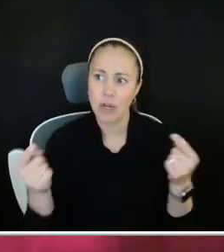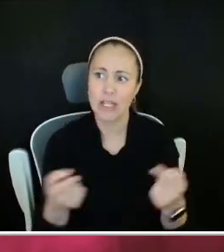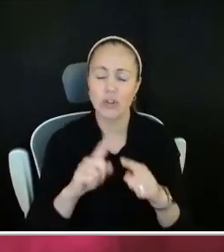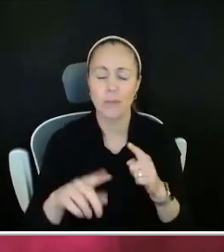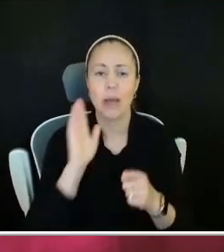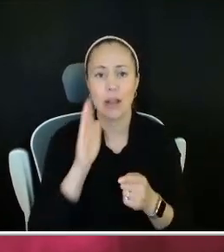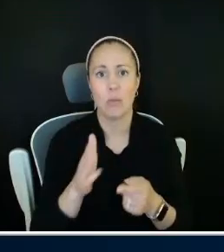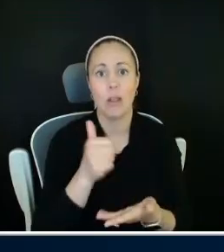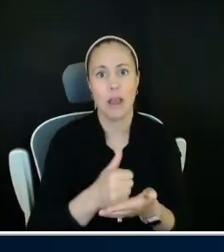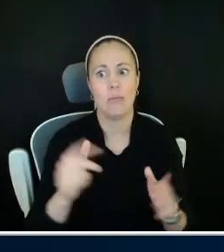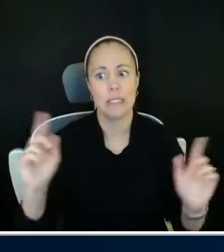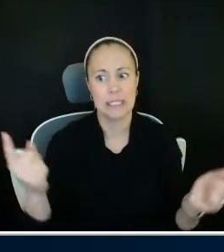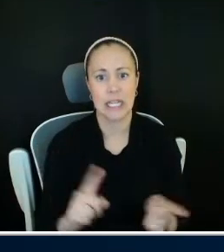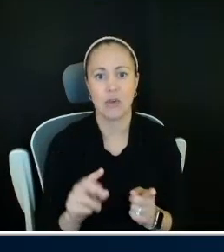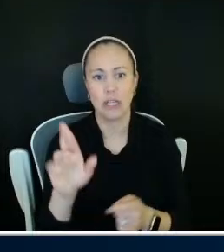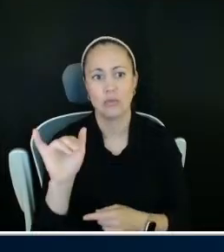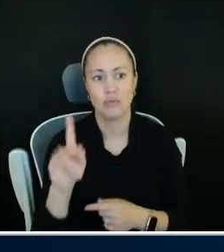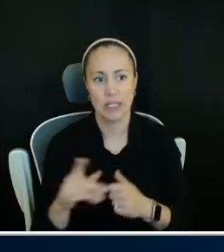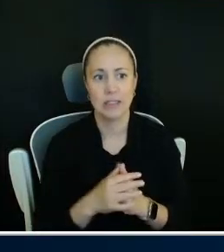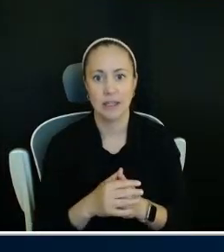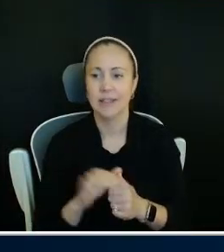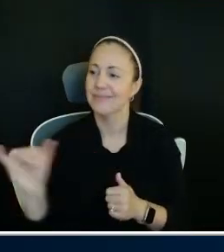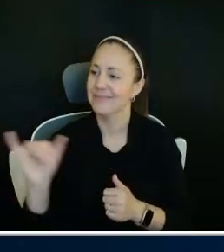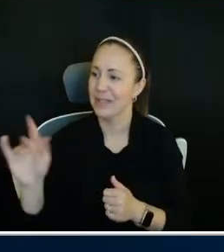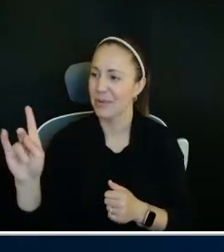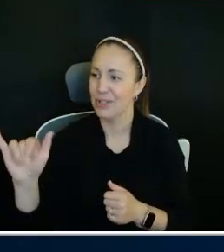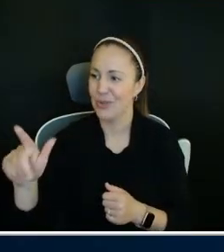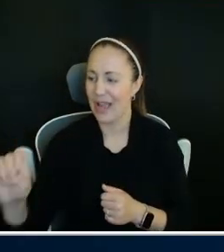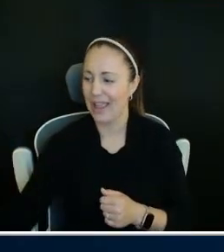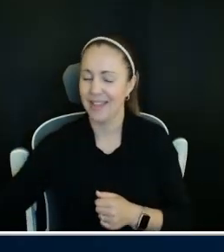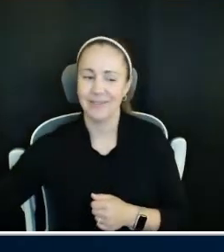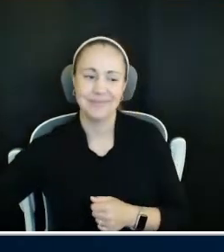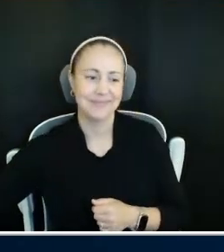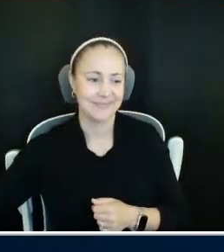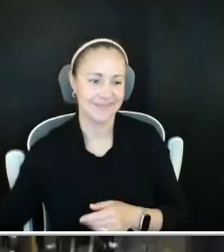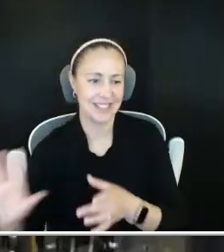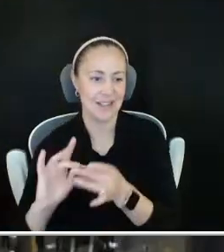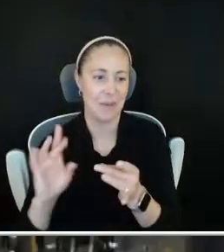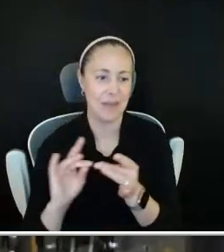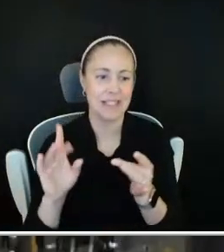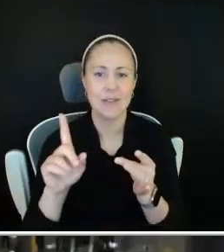it. That's similar to what Kyle has been saying. Kyle, what do you want our viewers to take away from this?